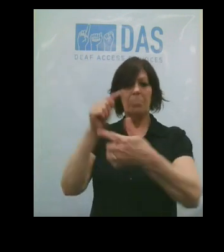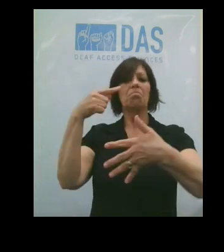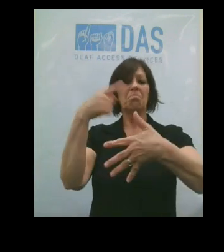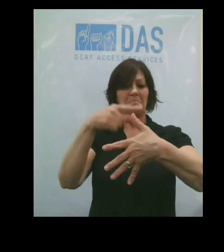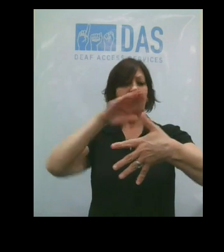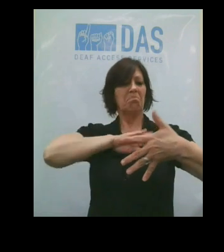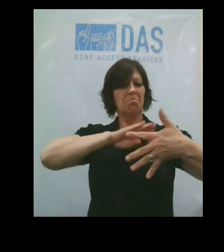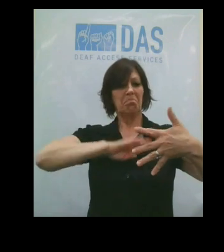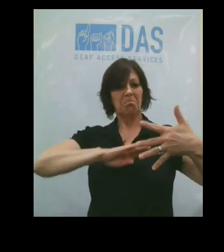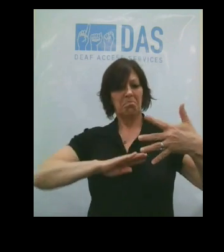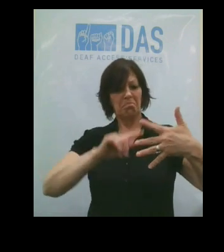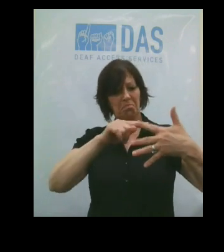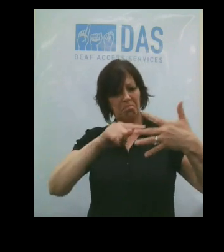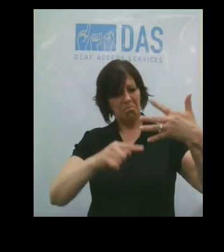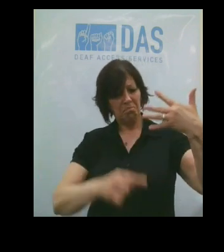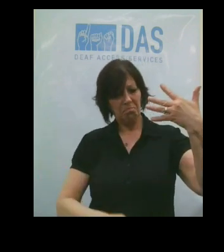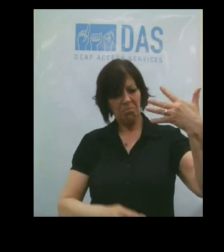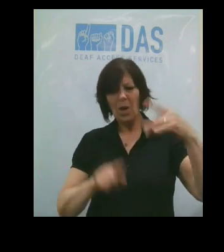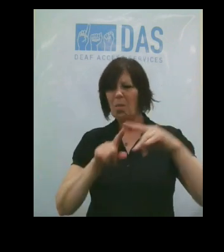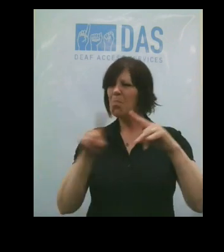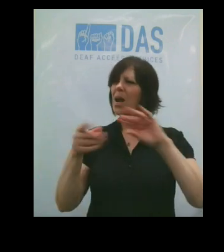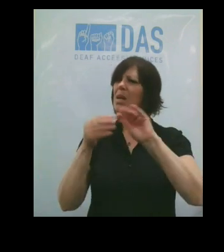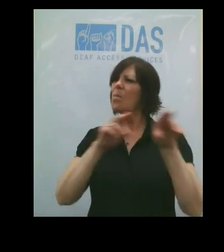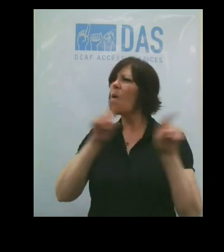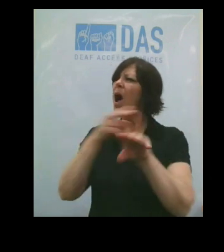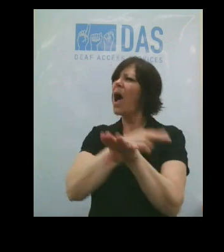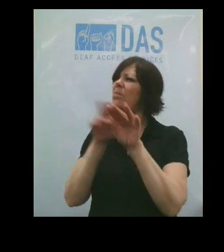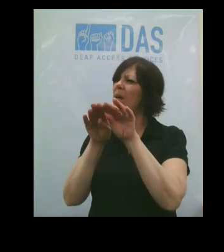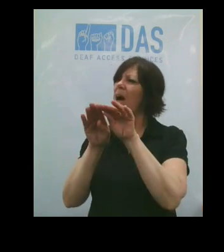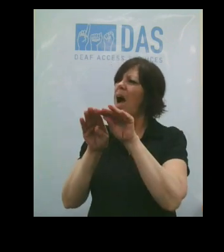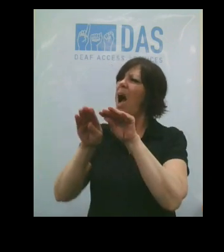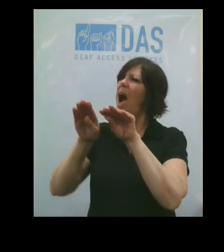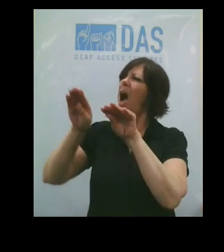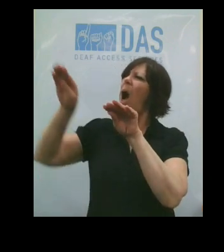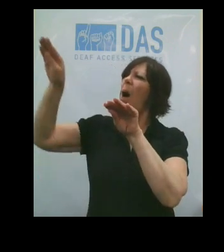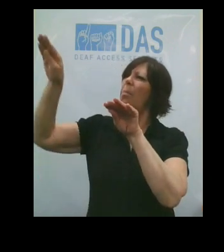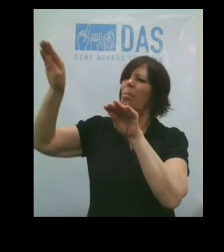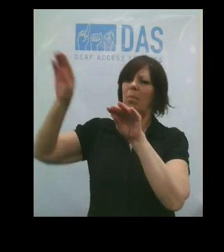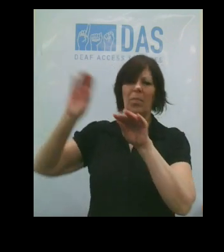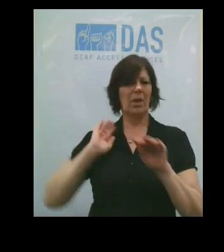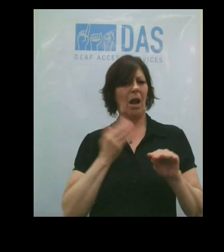though their hospitalizations are trending upwards. And our hospitalizations are going down as a